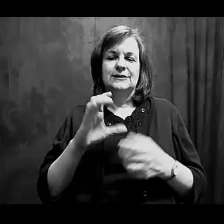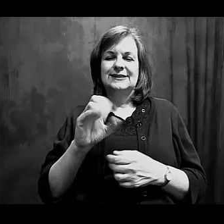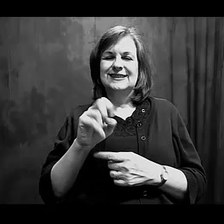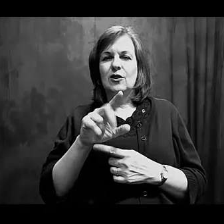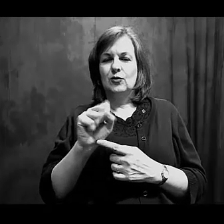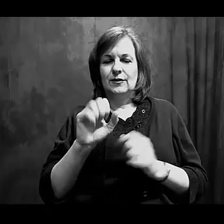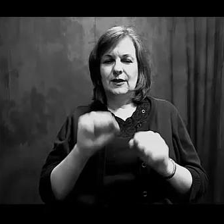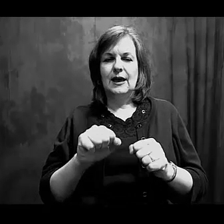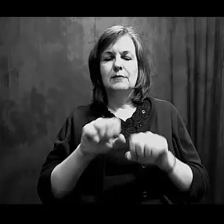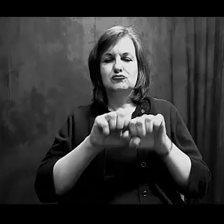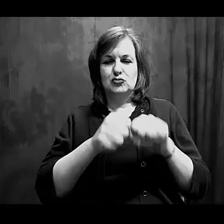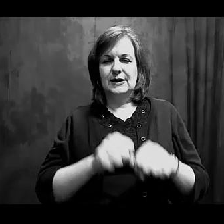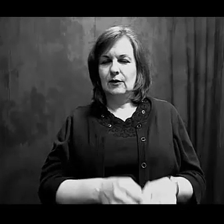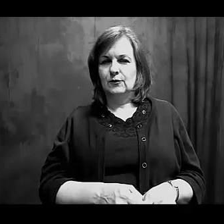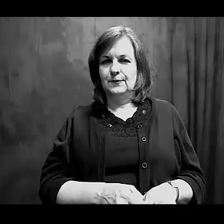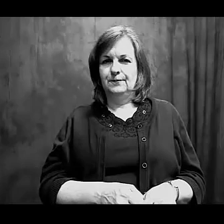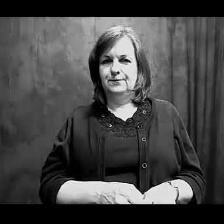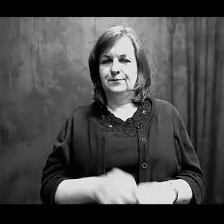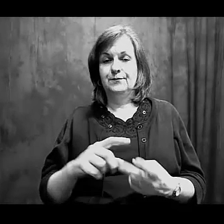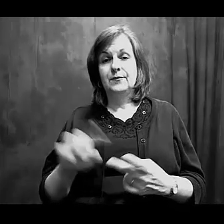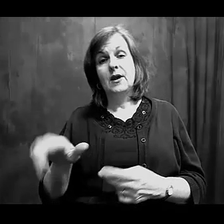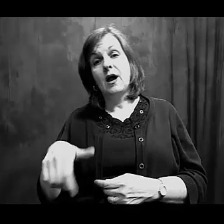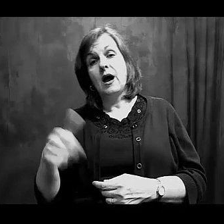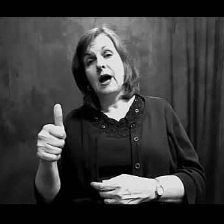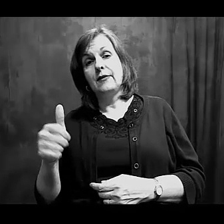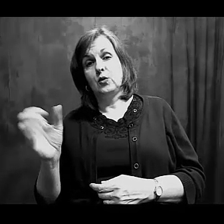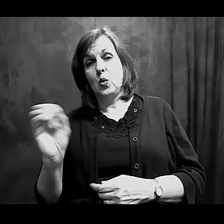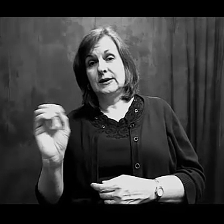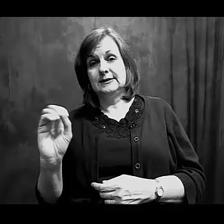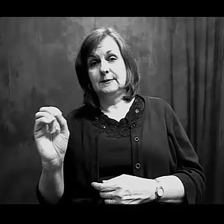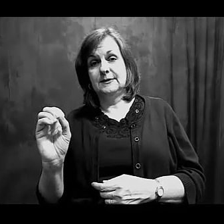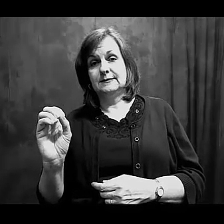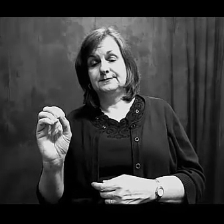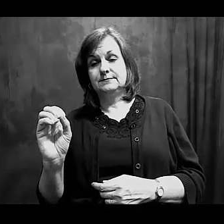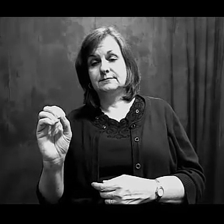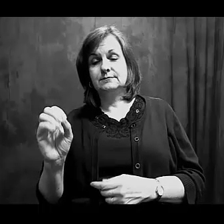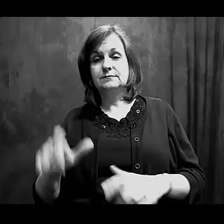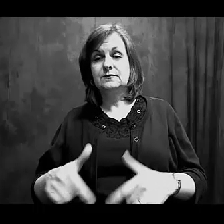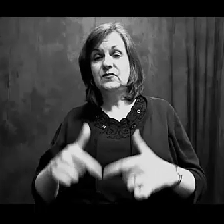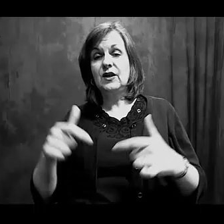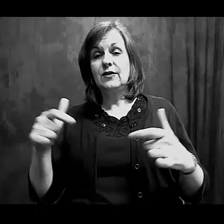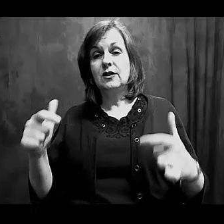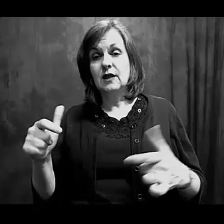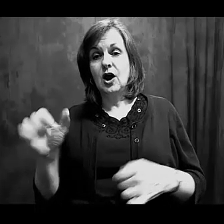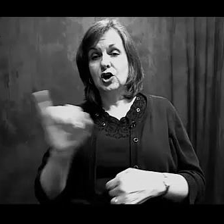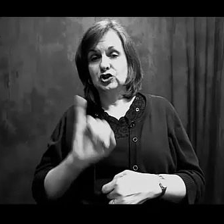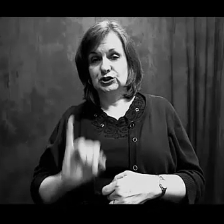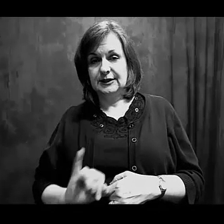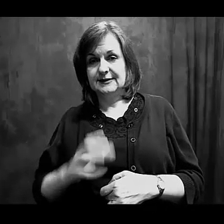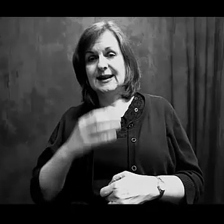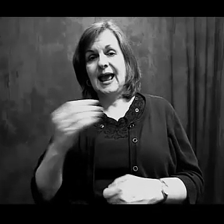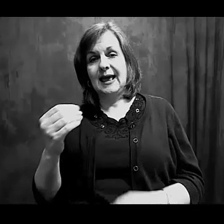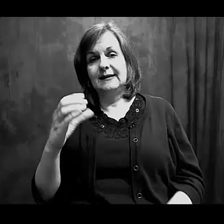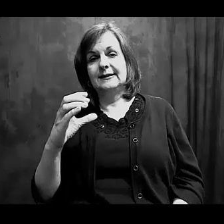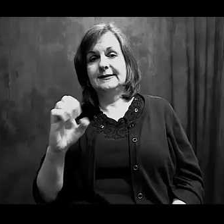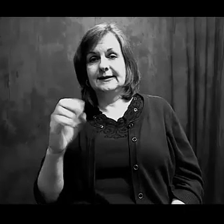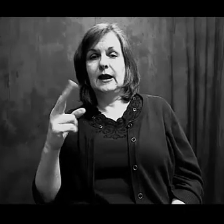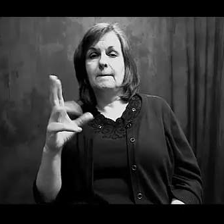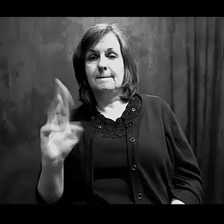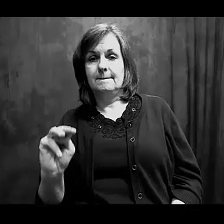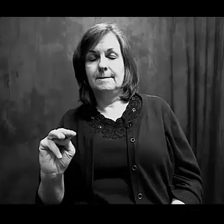cellulose that they can break down. Now, in other organisms, the large intestine and the